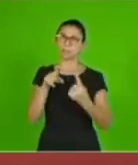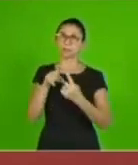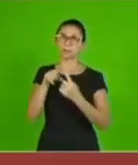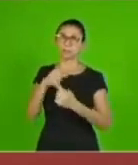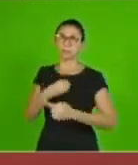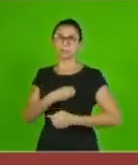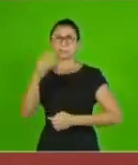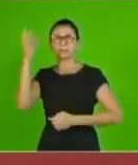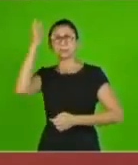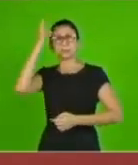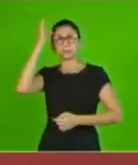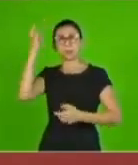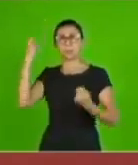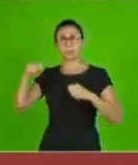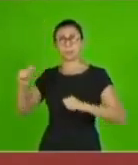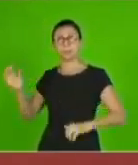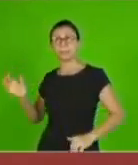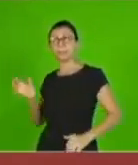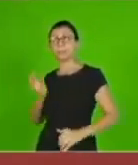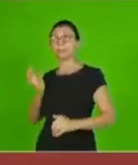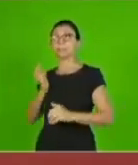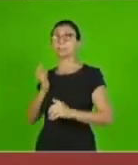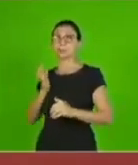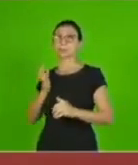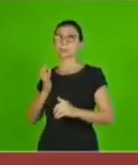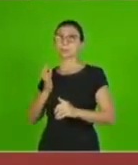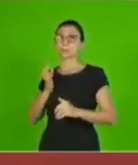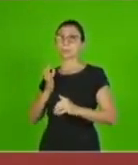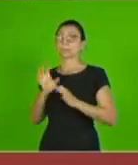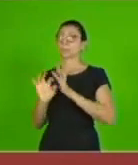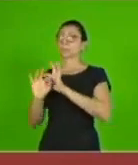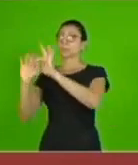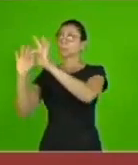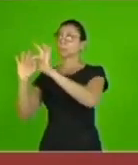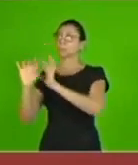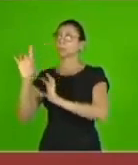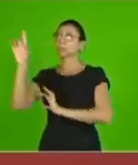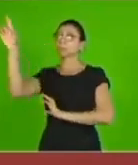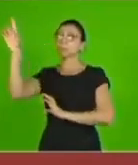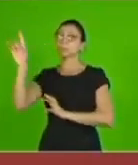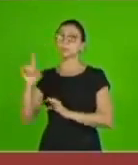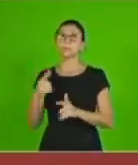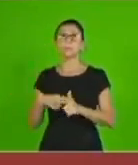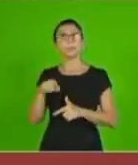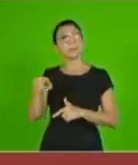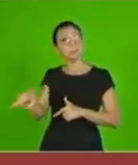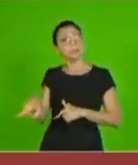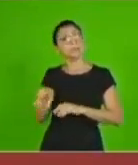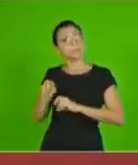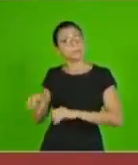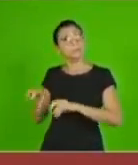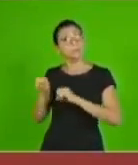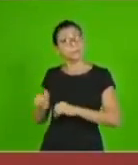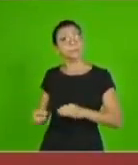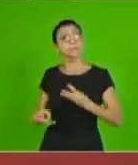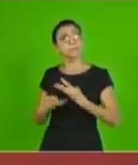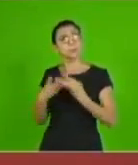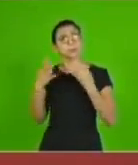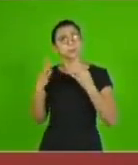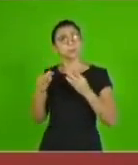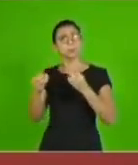God. And this was the mentality of Jewish, because Jewish teachings taught